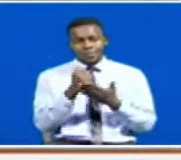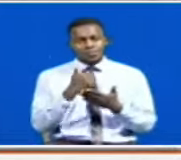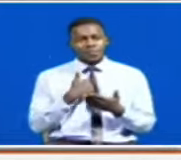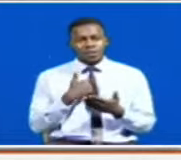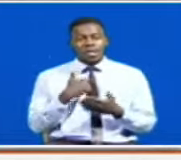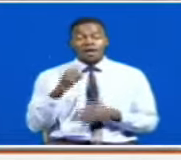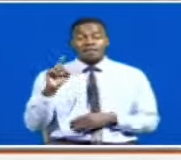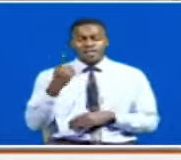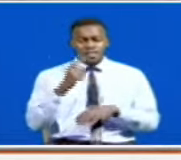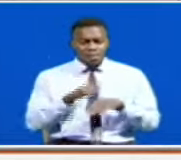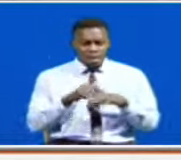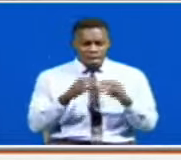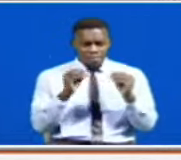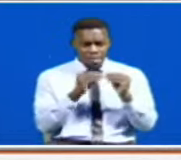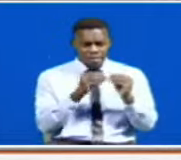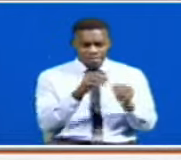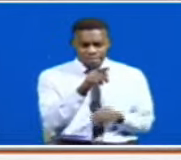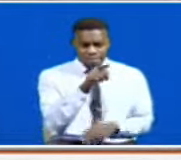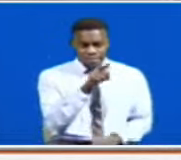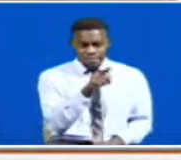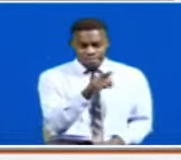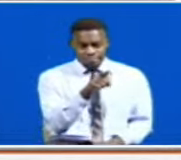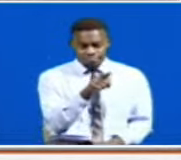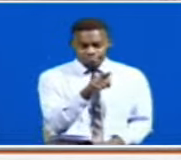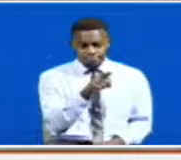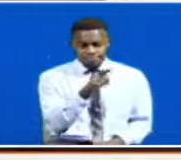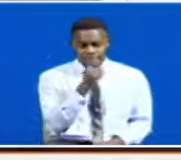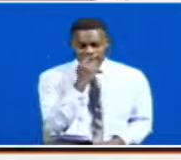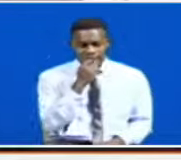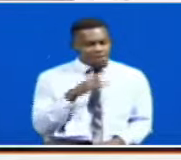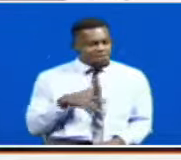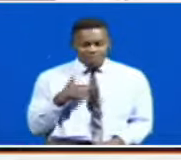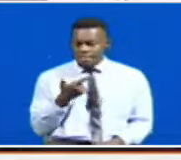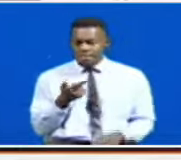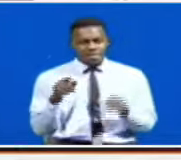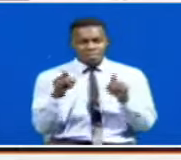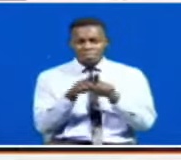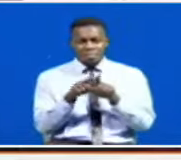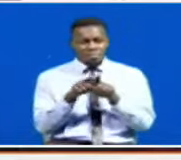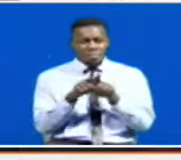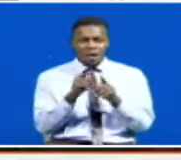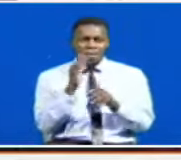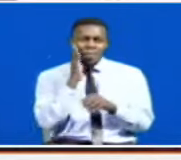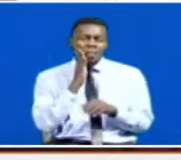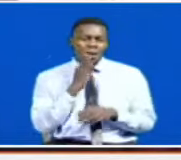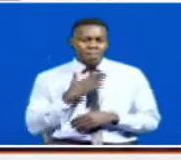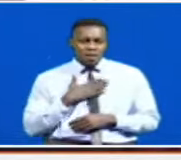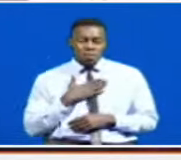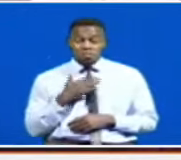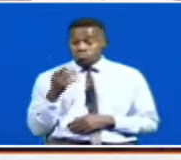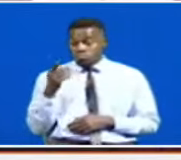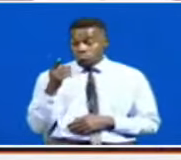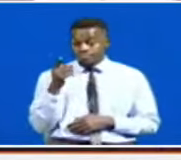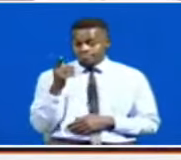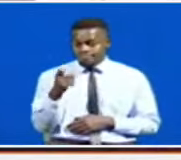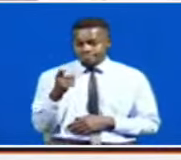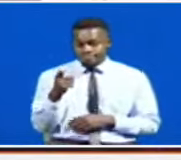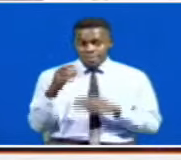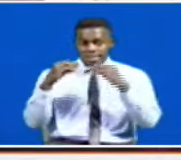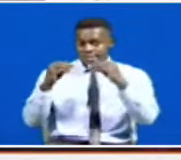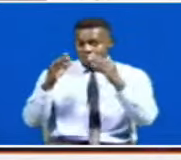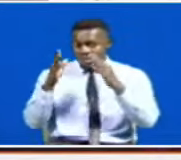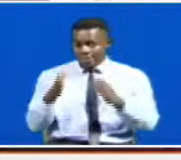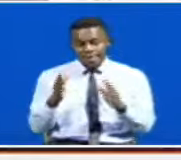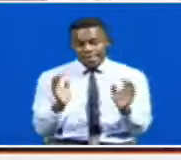her, actually, I felt like I've met my mom. Madam was an inspiration to me, and